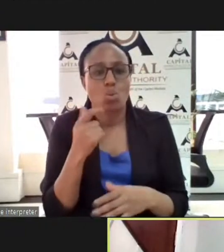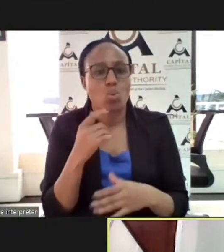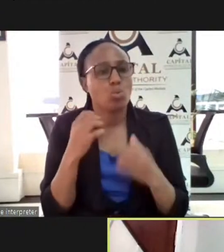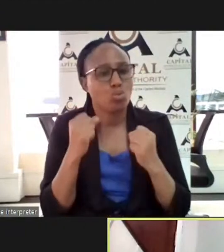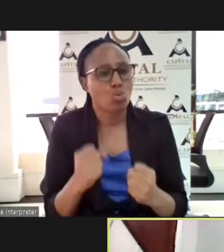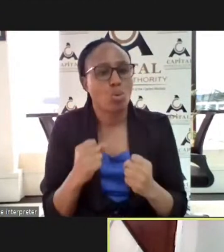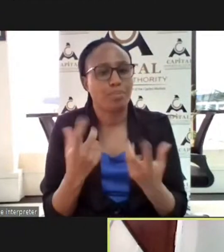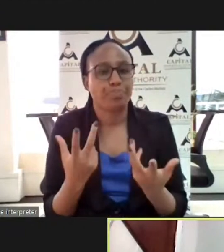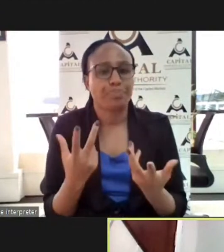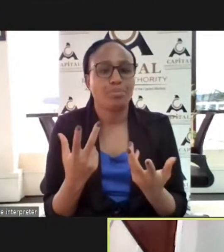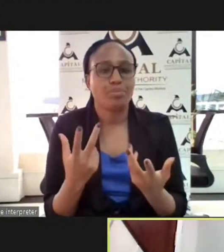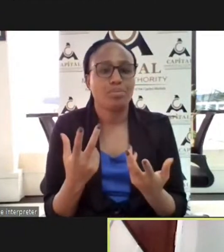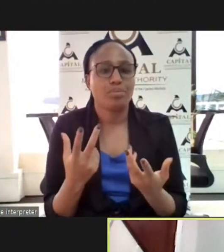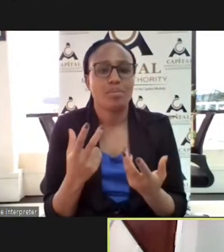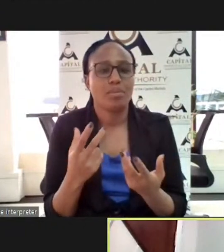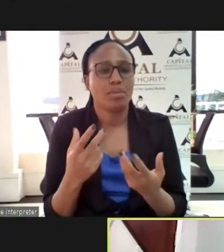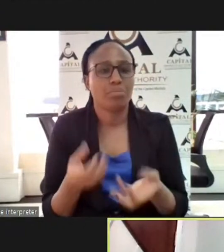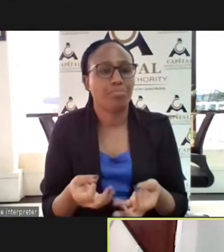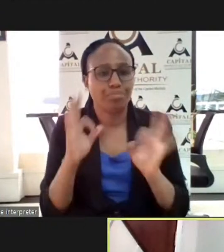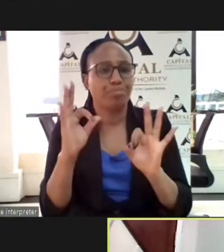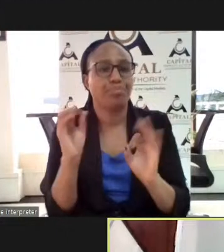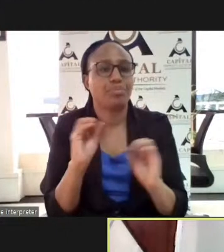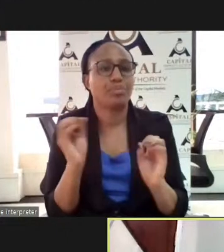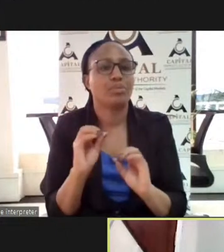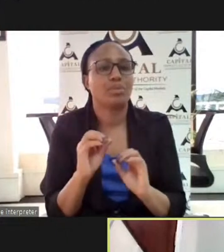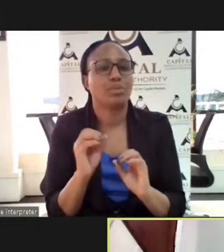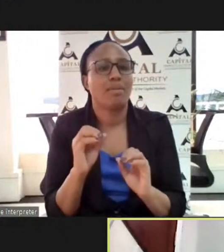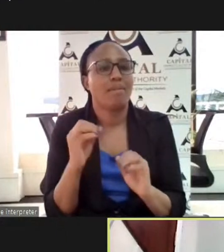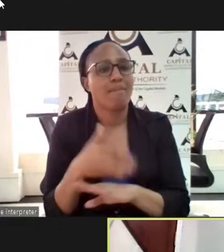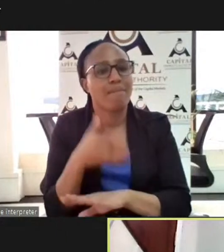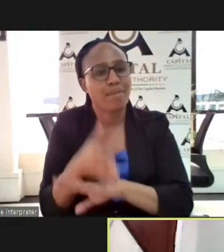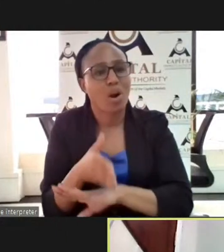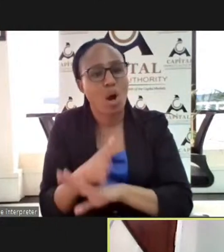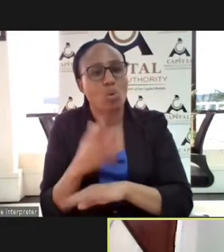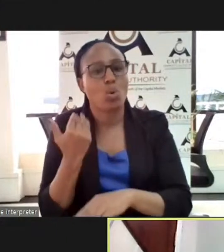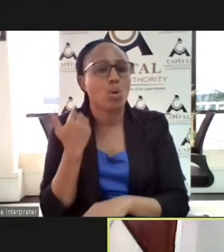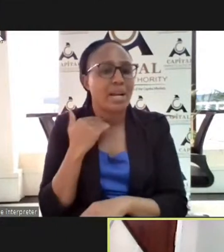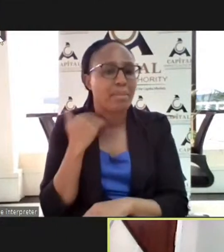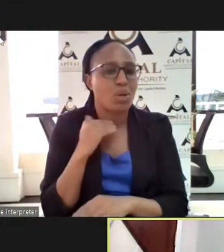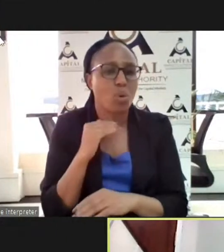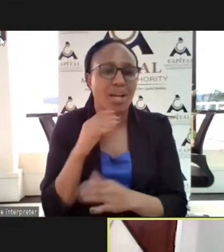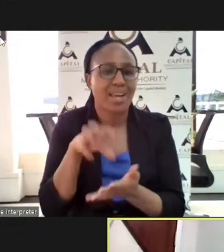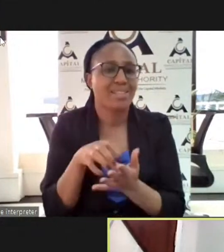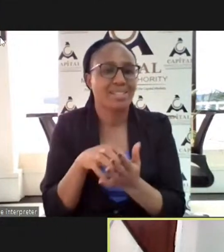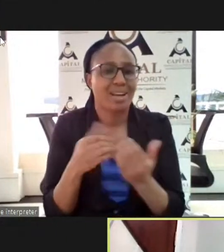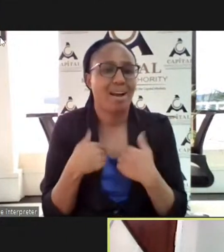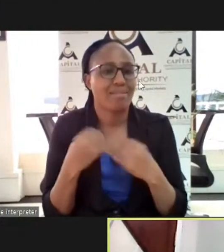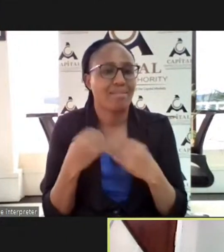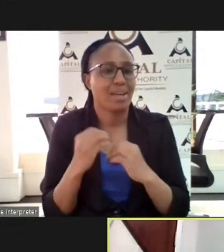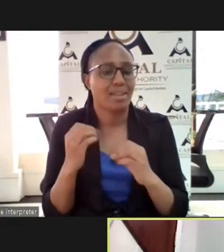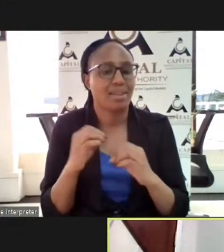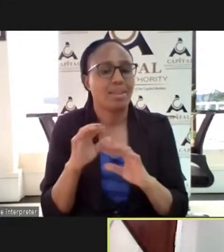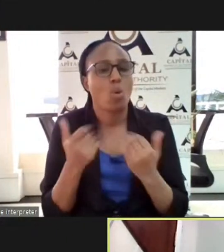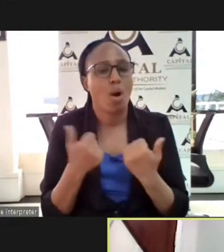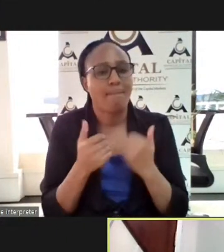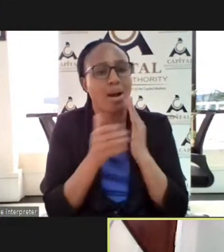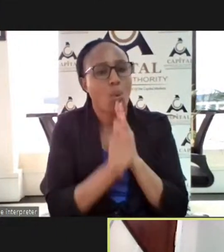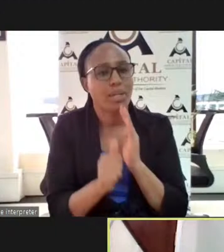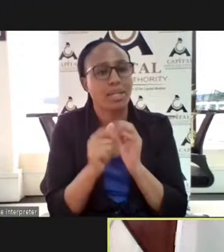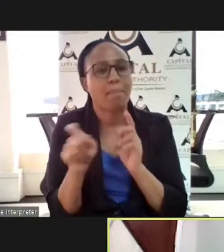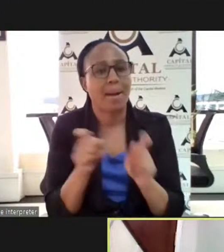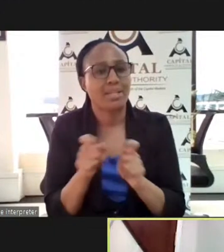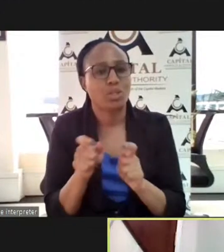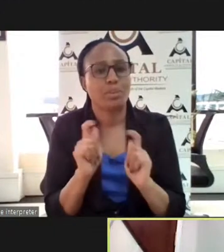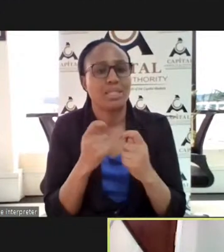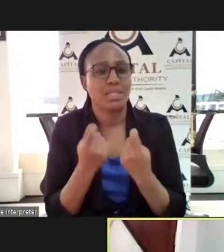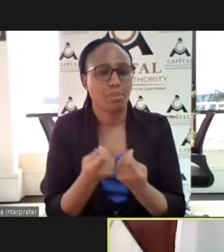know, are not bankrupt, have not been in fraud or criminal cases, and you have a competent management team, you really can